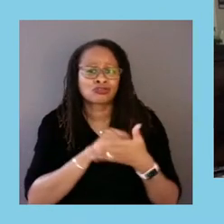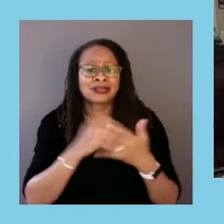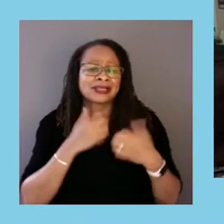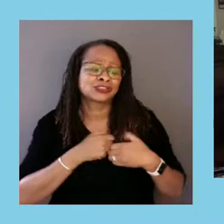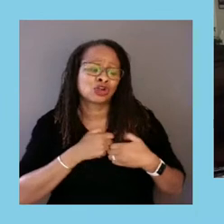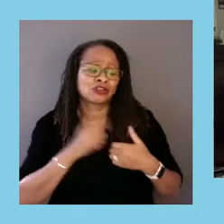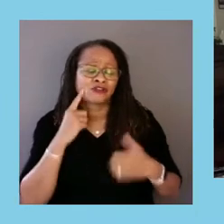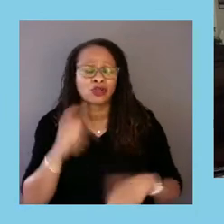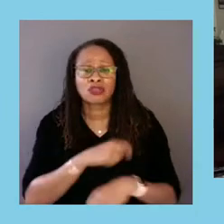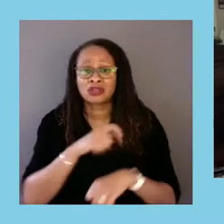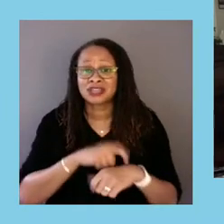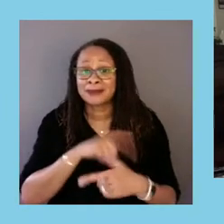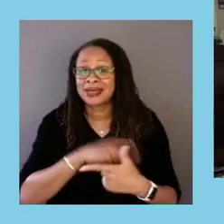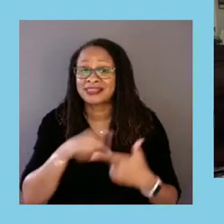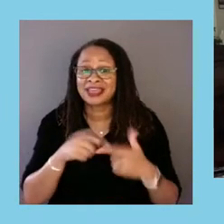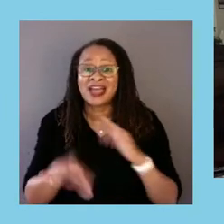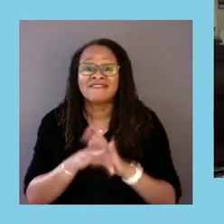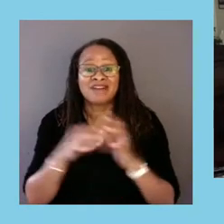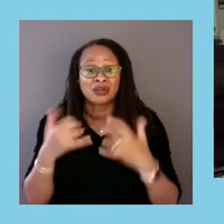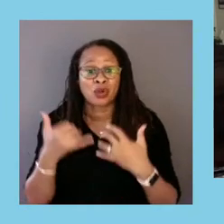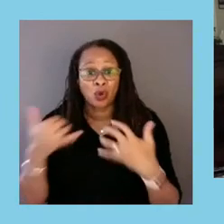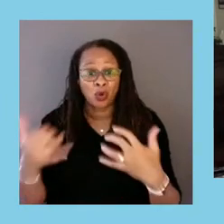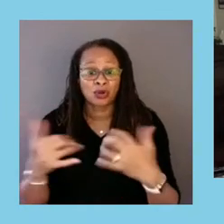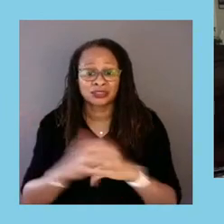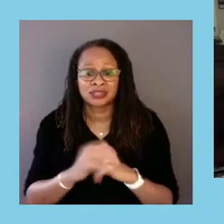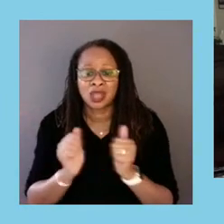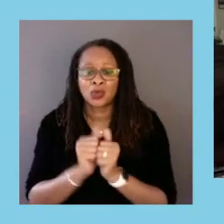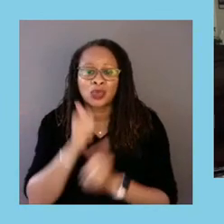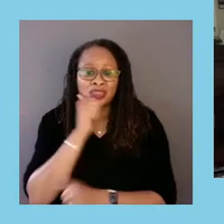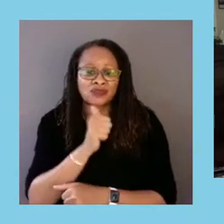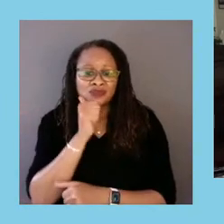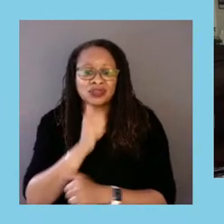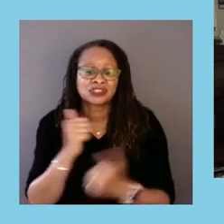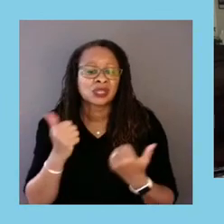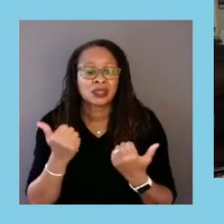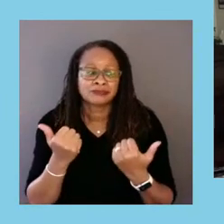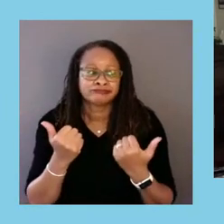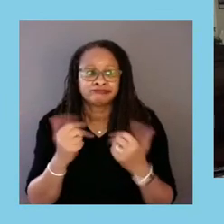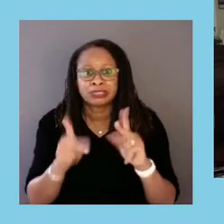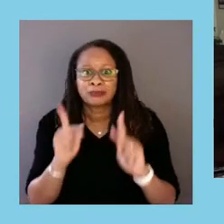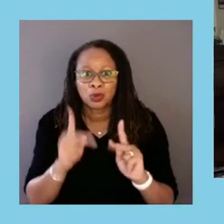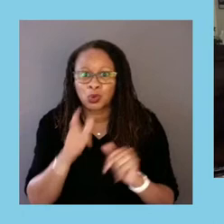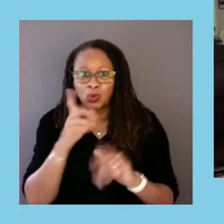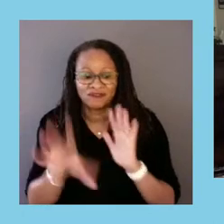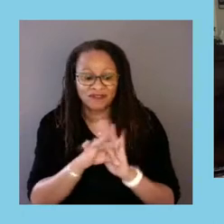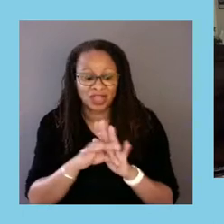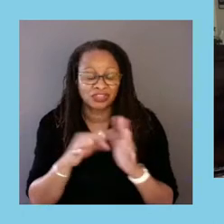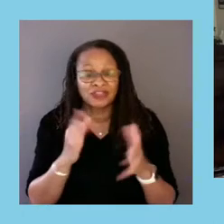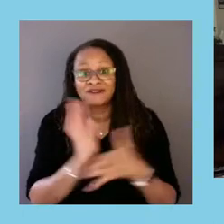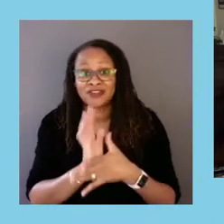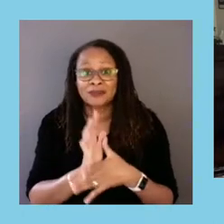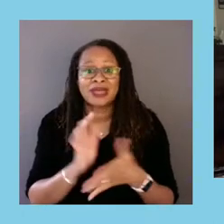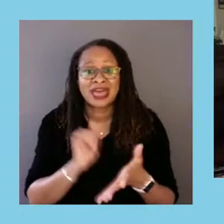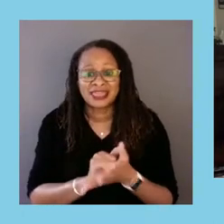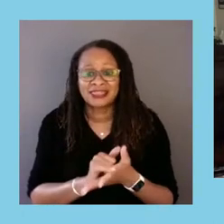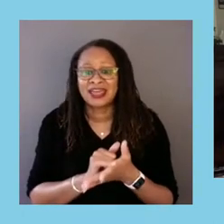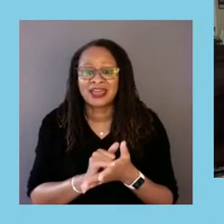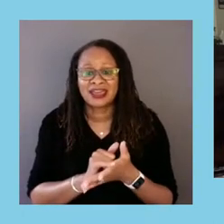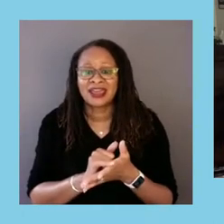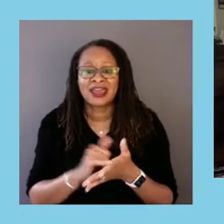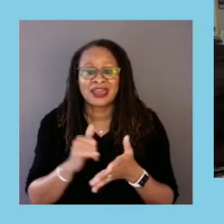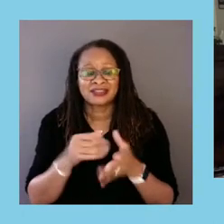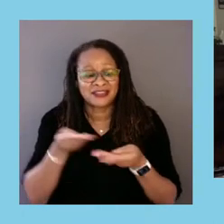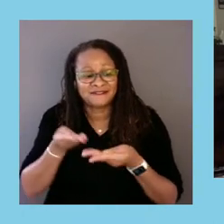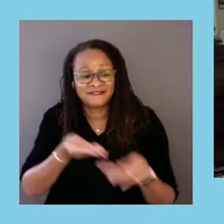then it found an audience, you know, with, you know, regular audiences, you know, that discover the film. And that sort of, I felt, fed into the zeitgeist,